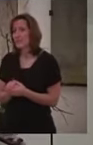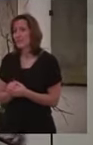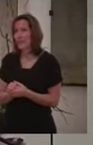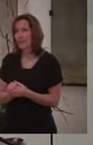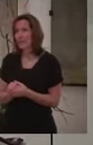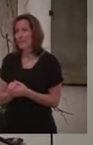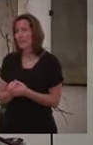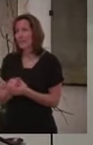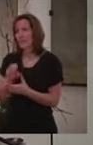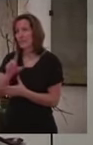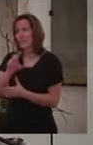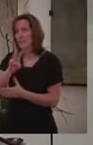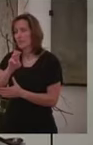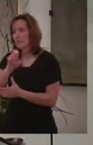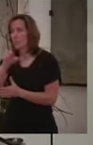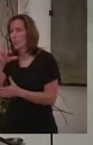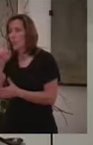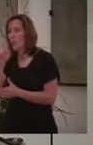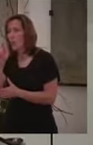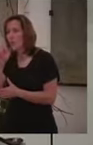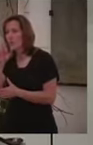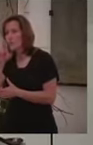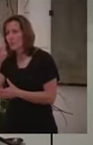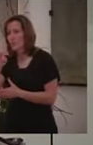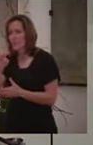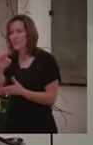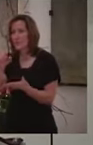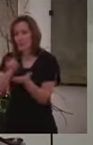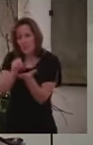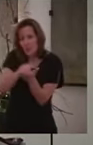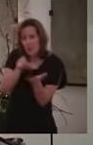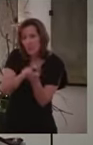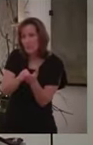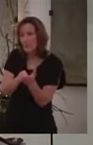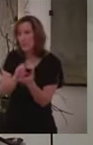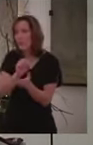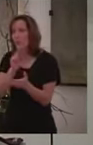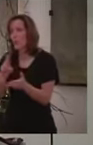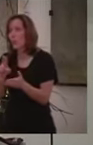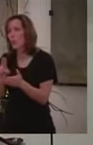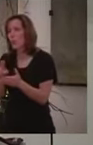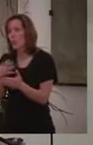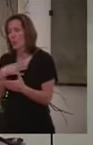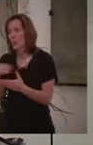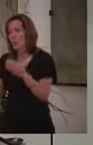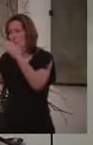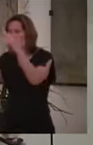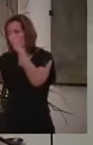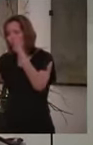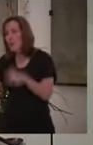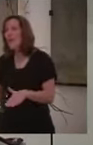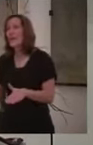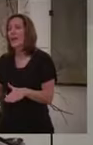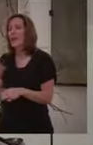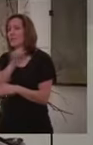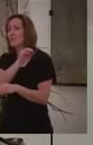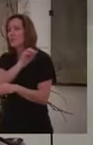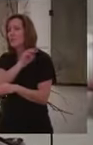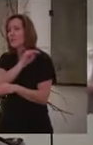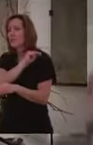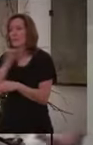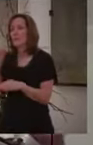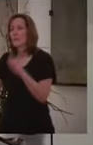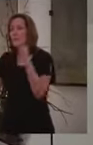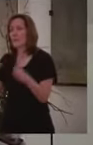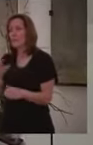Street that determines the choices of our lives? Is it the occupant of the White House or the members of Congress who